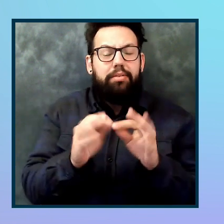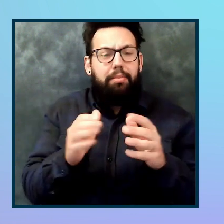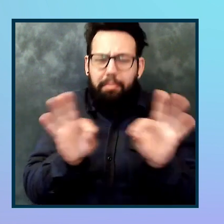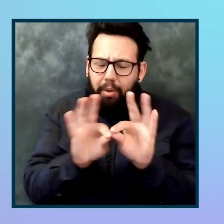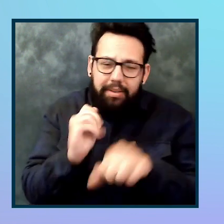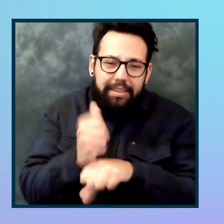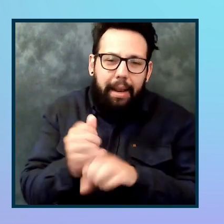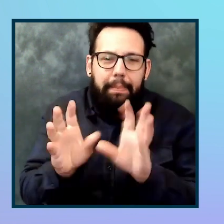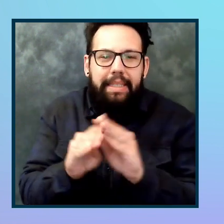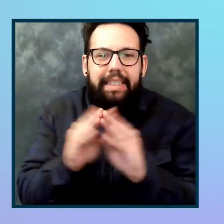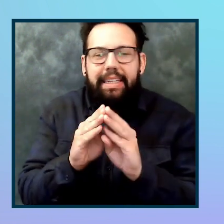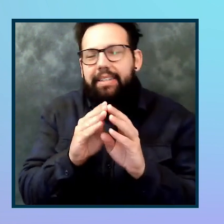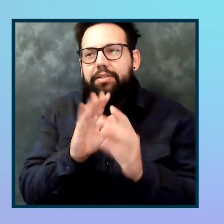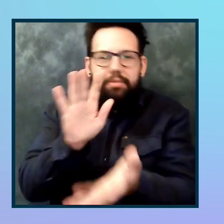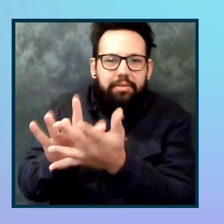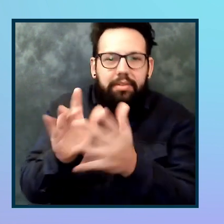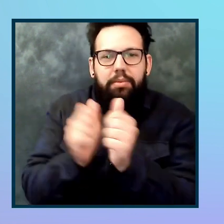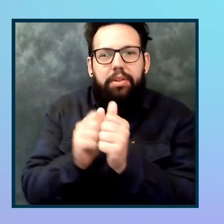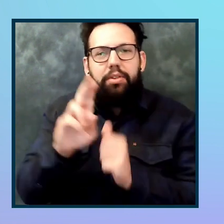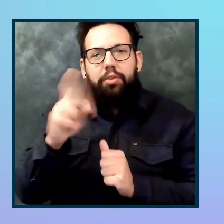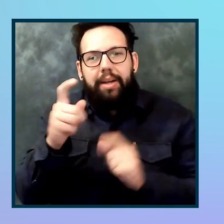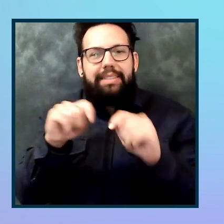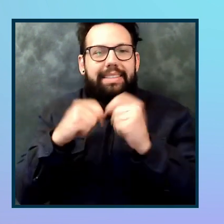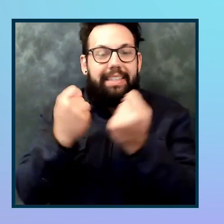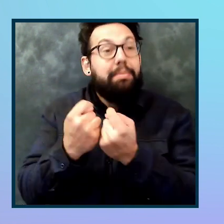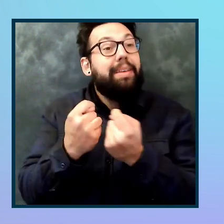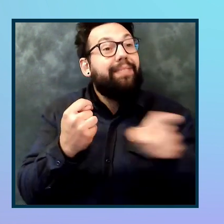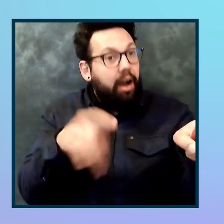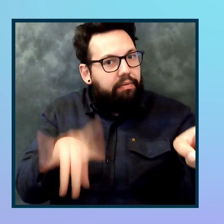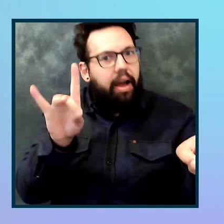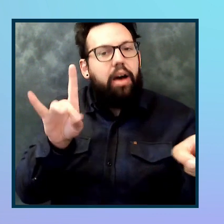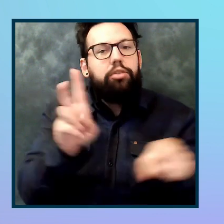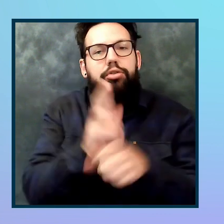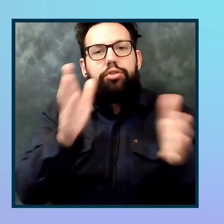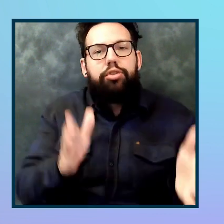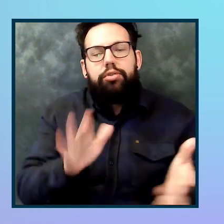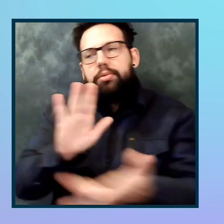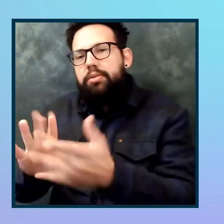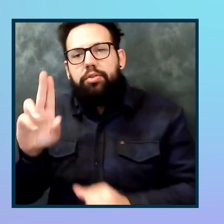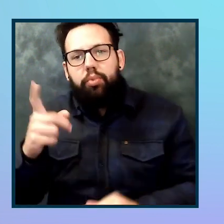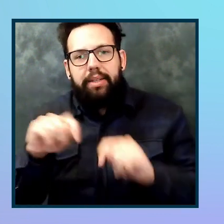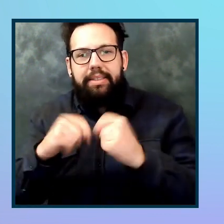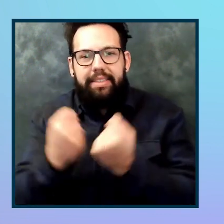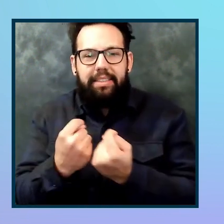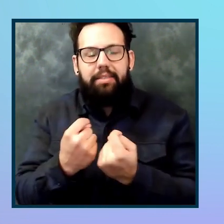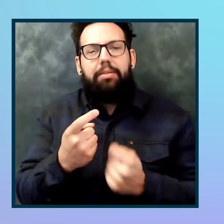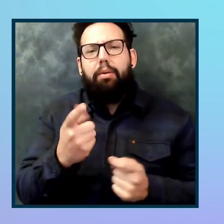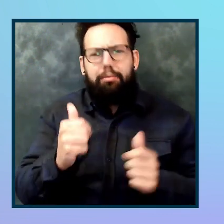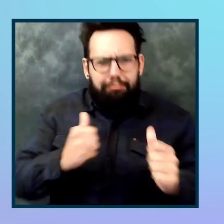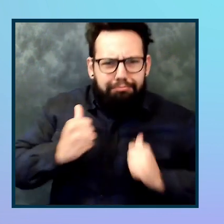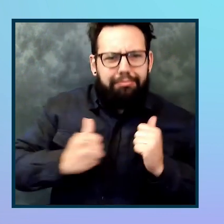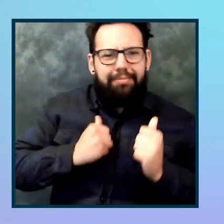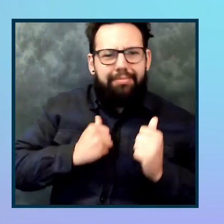in touch with your UX team if you do have one. If not, making an effort to contact your customers who might